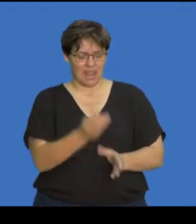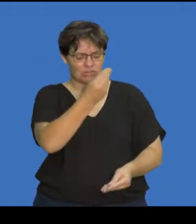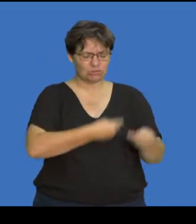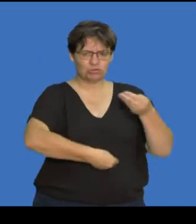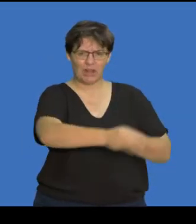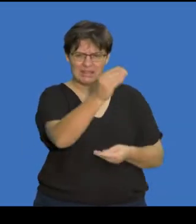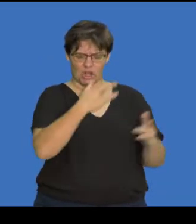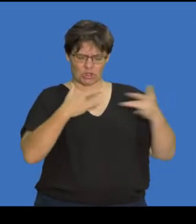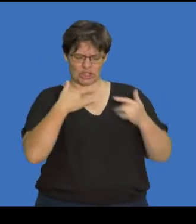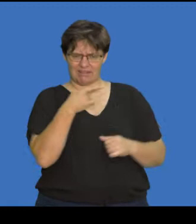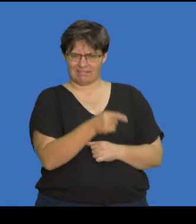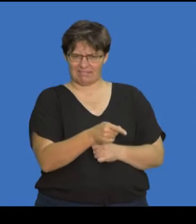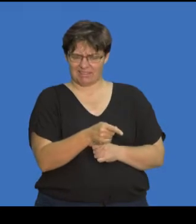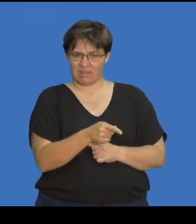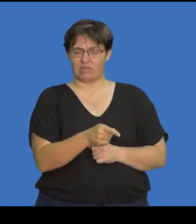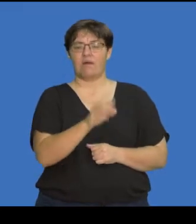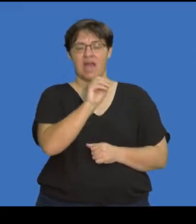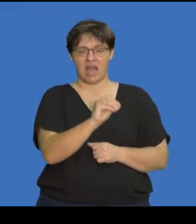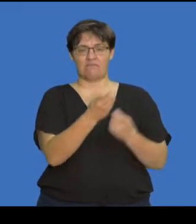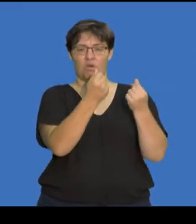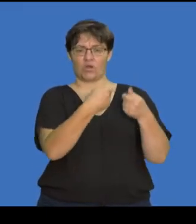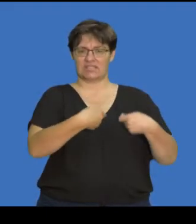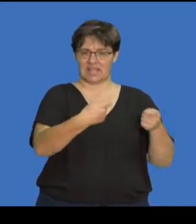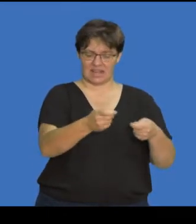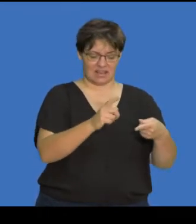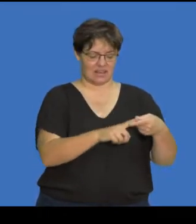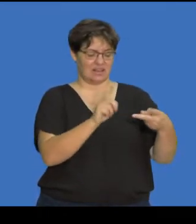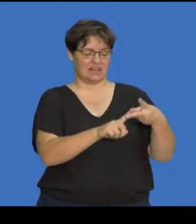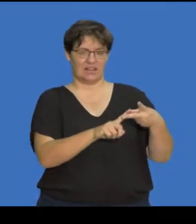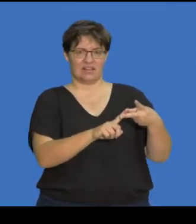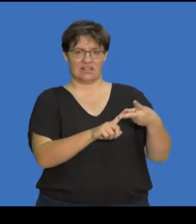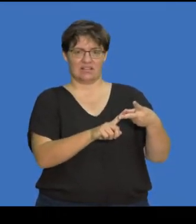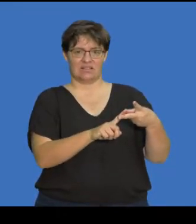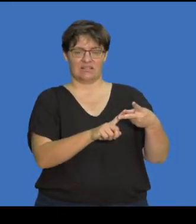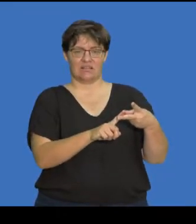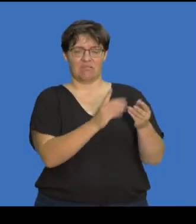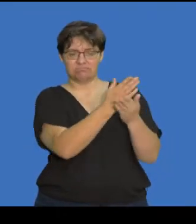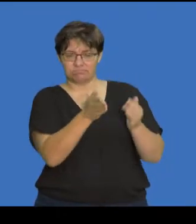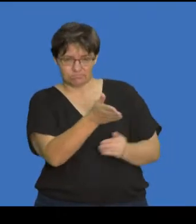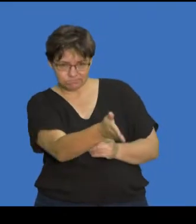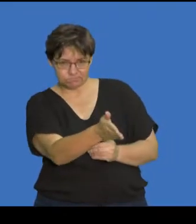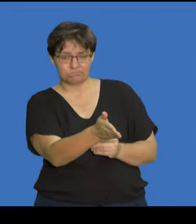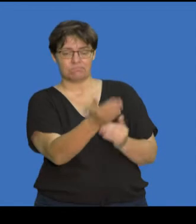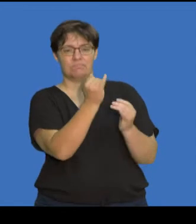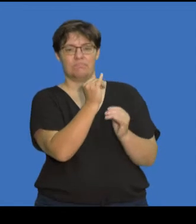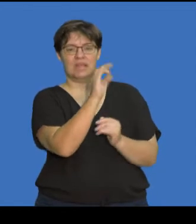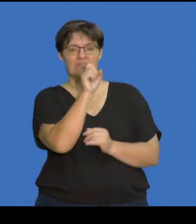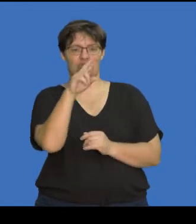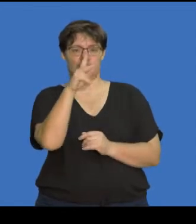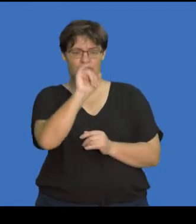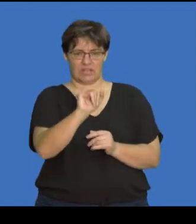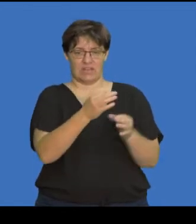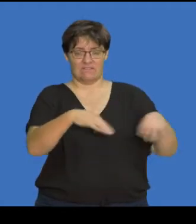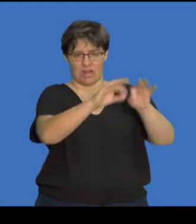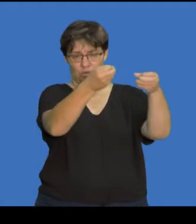trading concern, you have your cost of sales and the value of your inventory obviously is given to you. Whereas